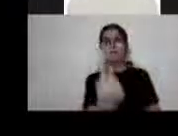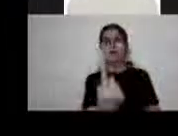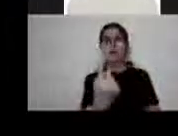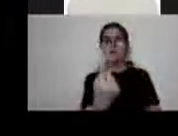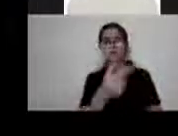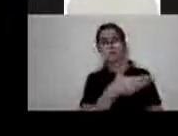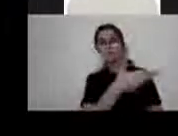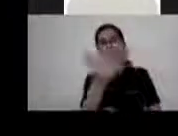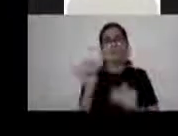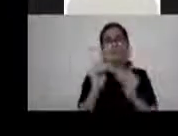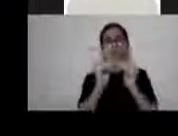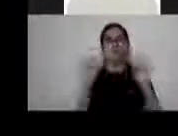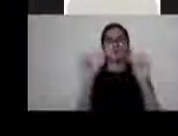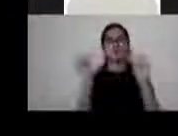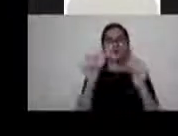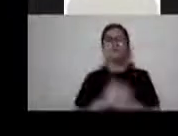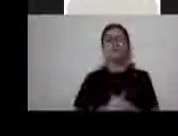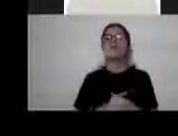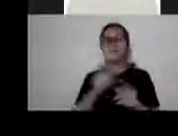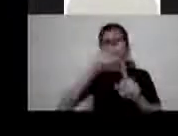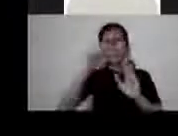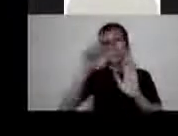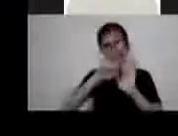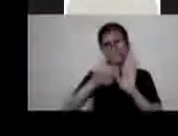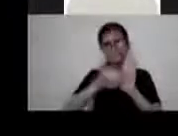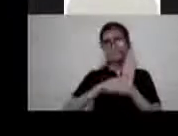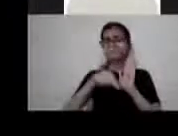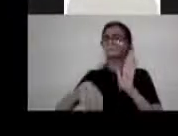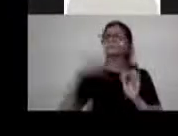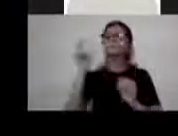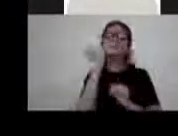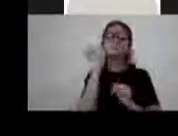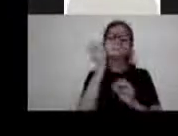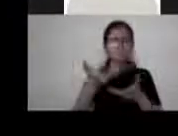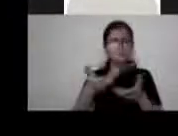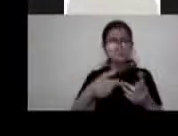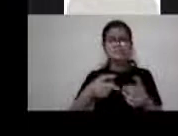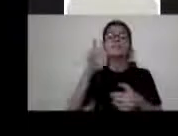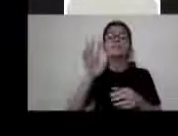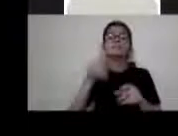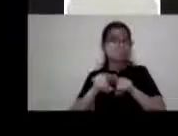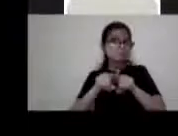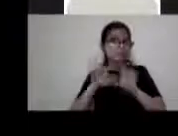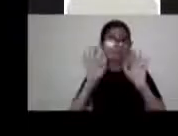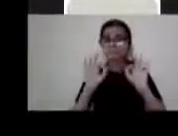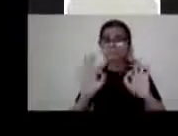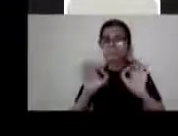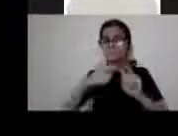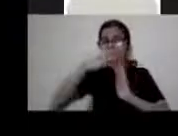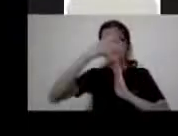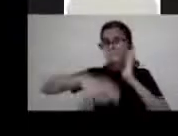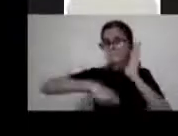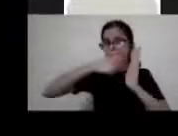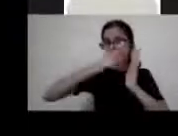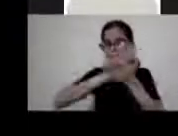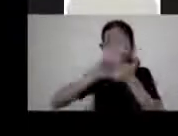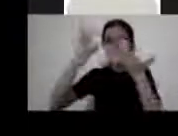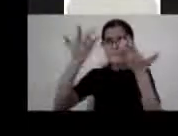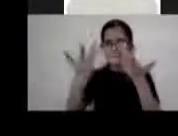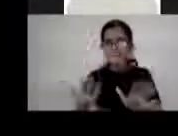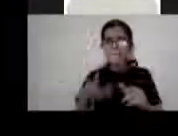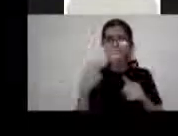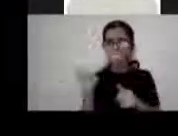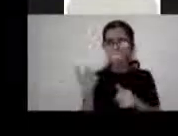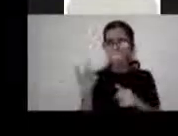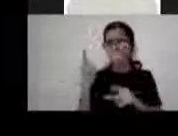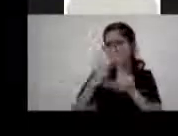all principle. This one here is a nice example that we, like a project that we finished, I think in